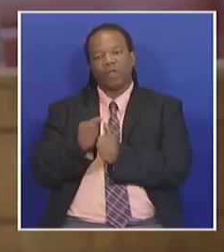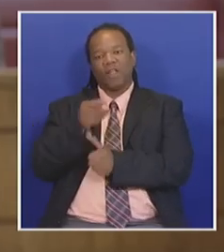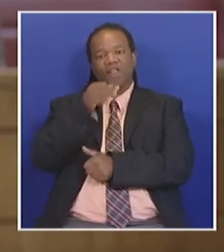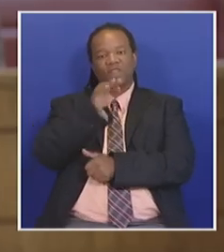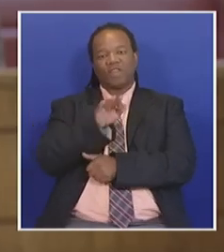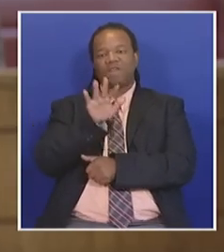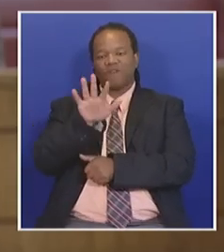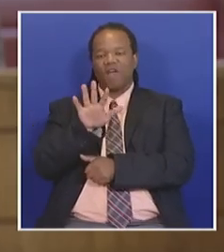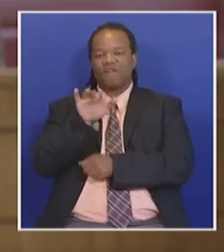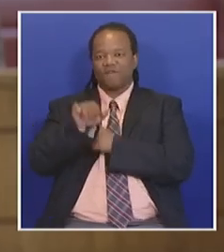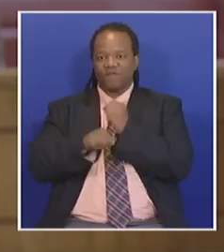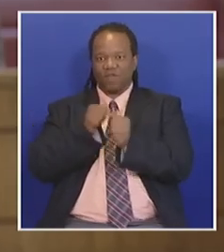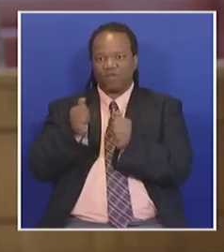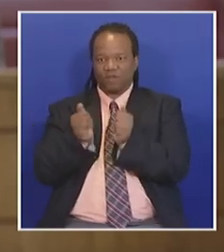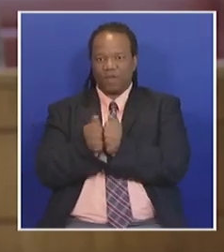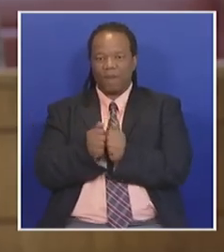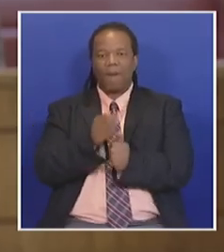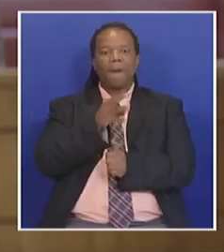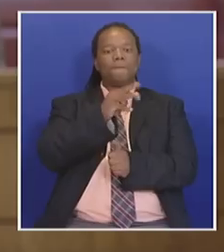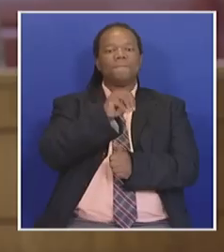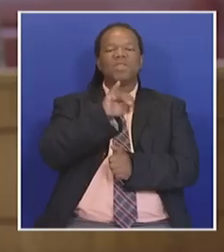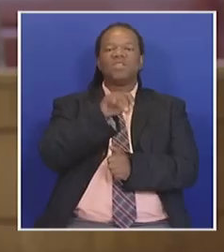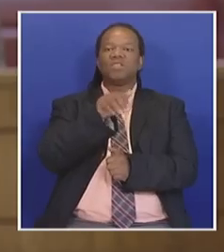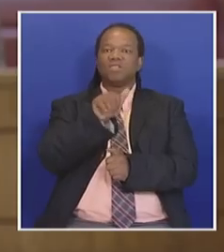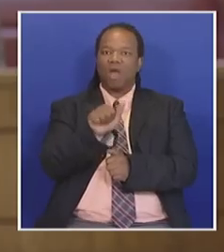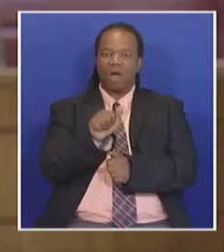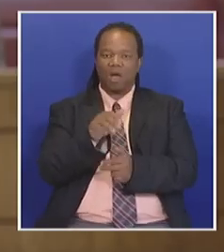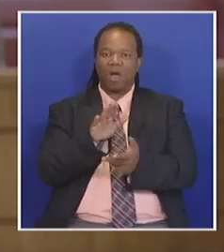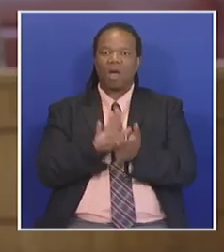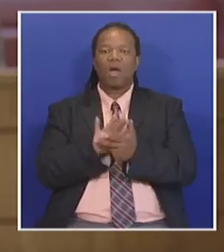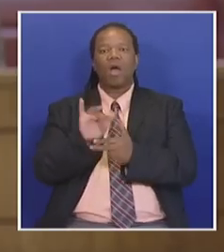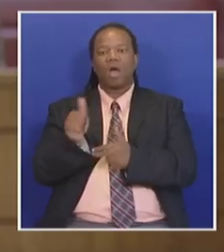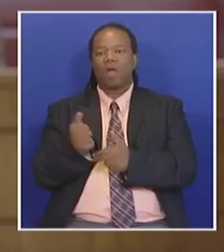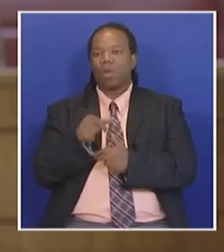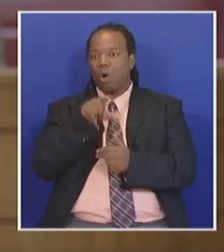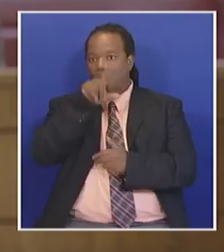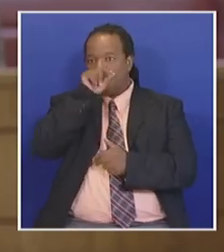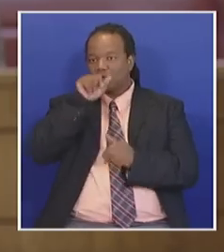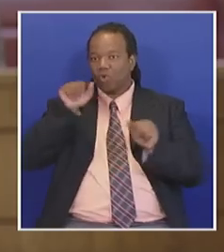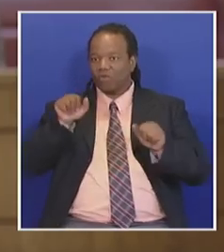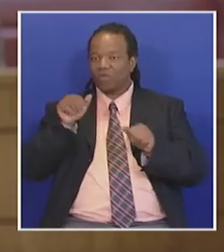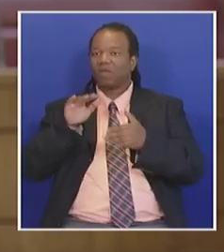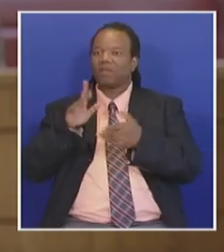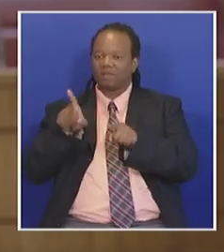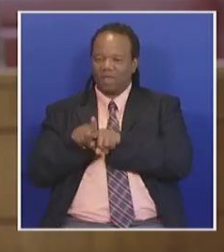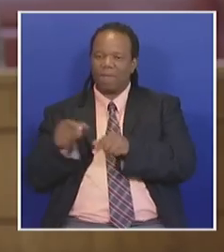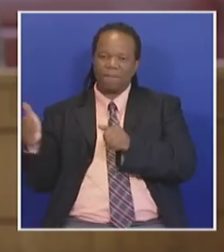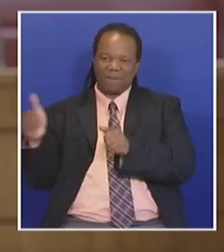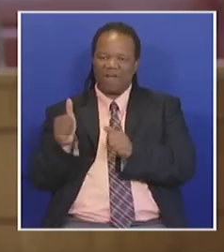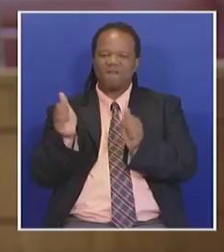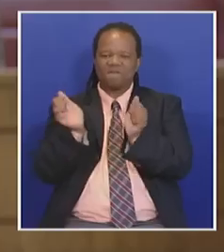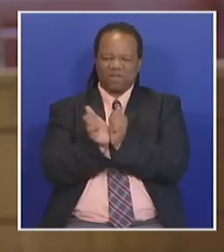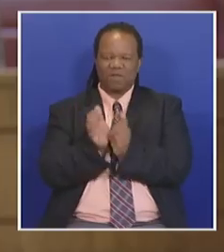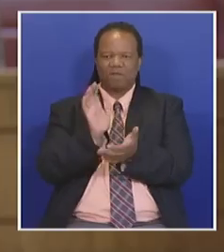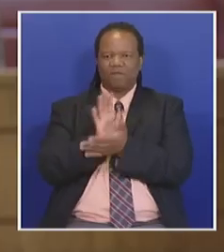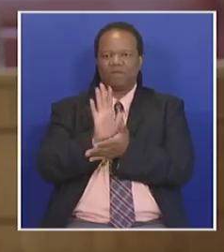Taxi boss Sibonisa Mia and 3 Hawks officers were sentenced to 15 years in jail. Also